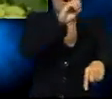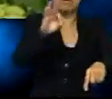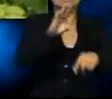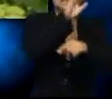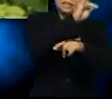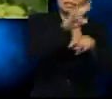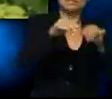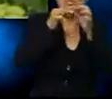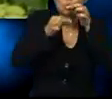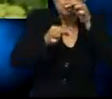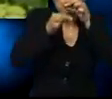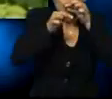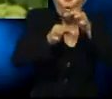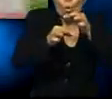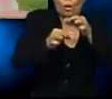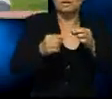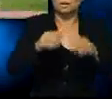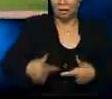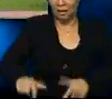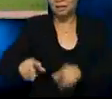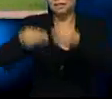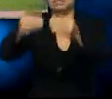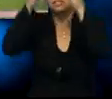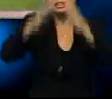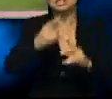straws. Let's go give teacher the answer.